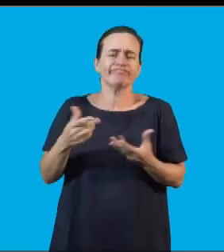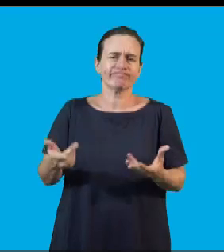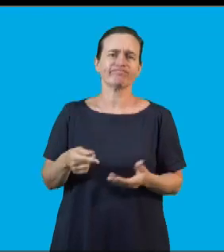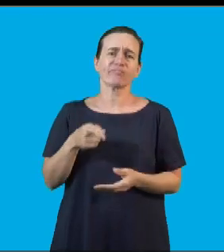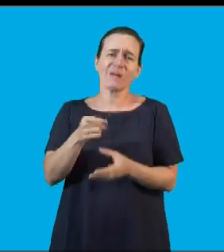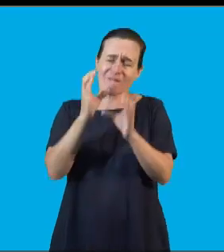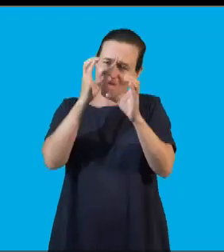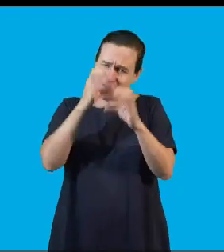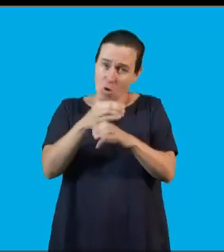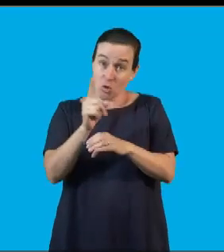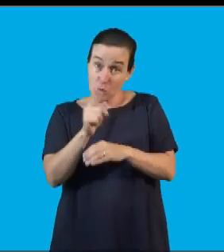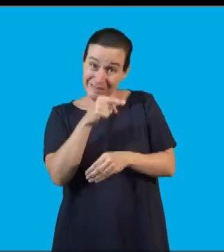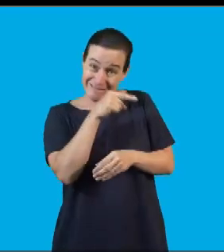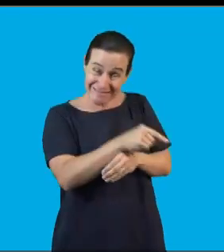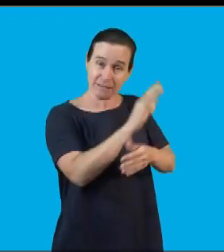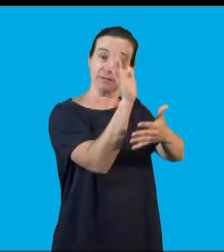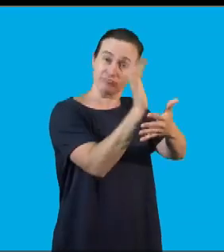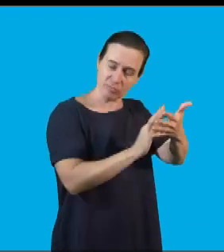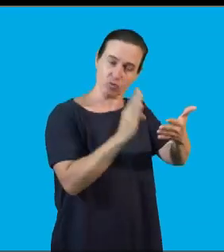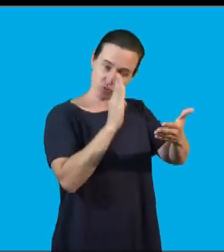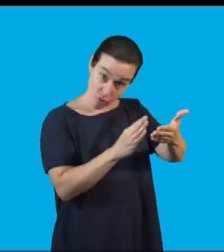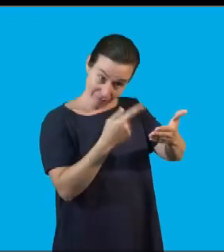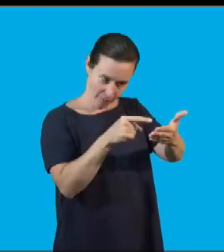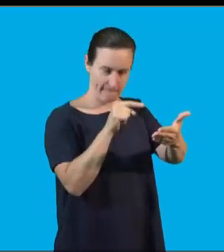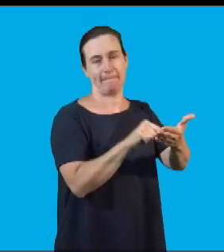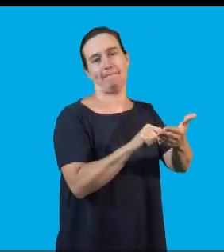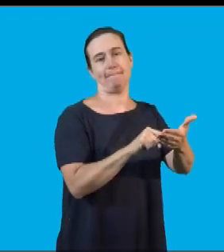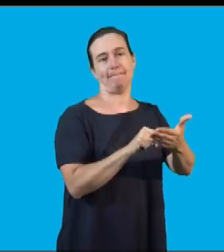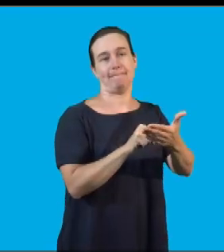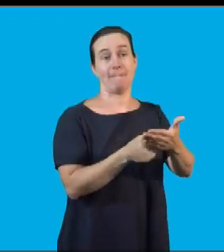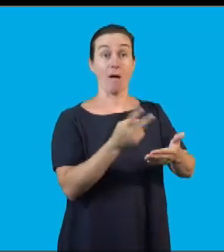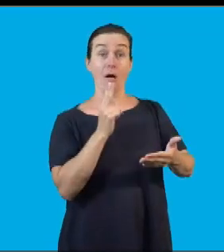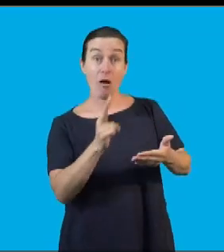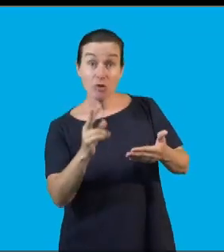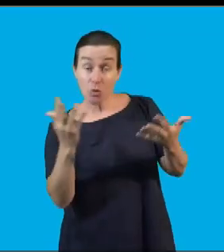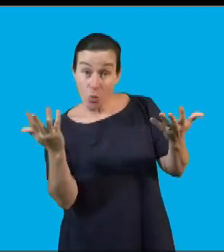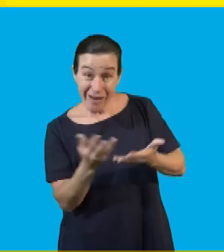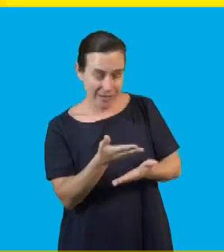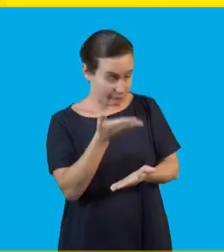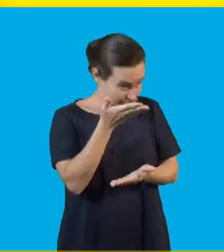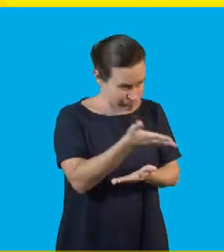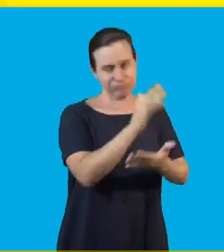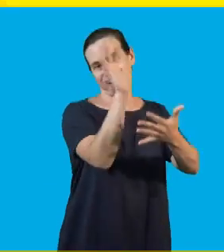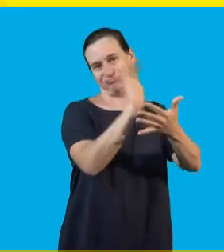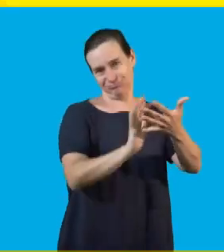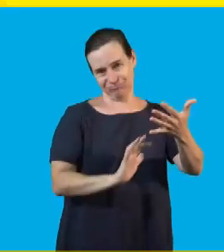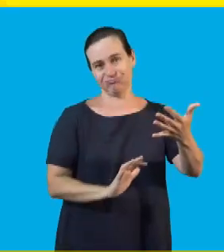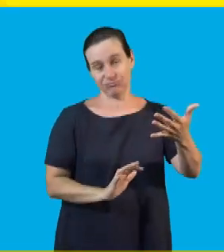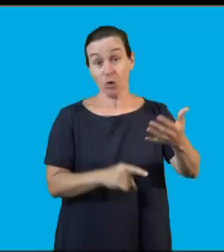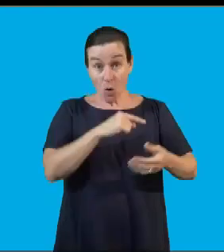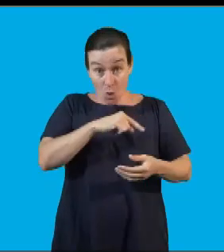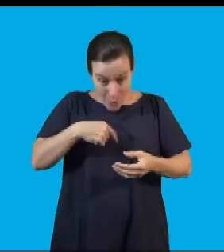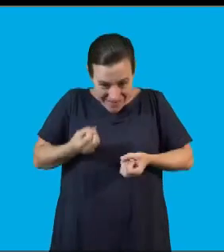questions. Focus on what the passage states directly. The answers, grade 12s, are in the text. We